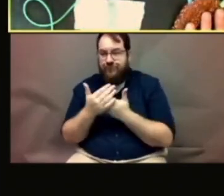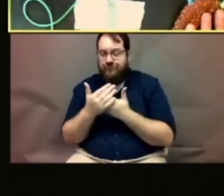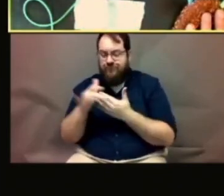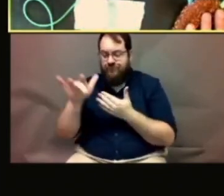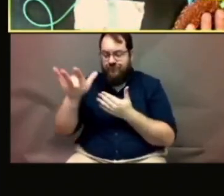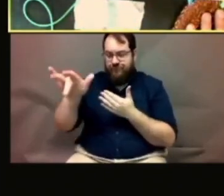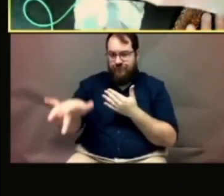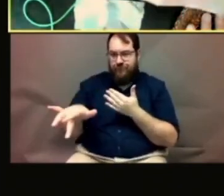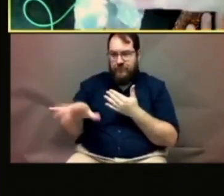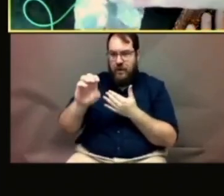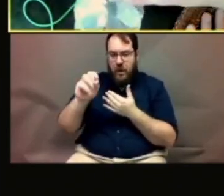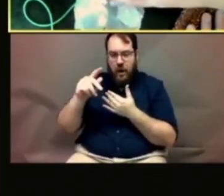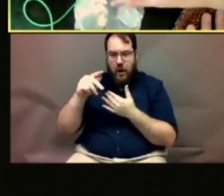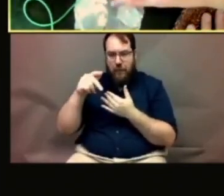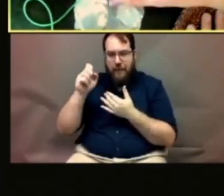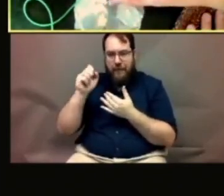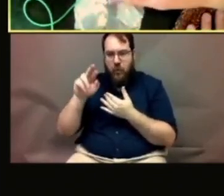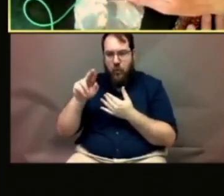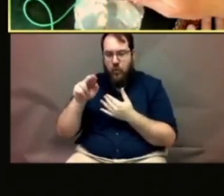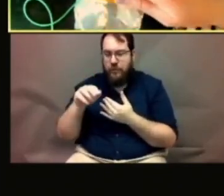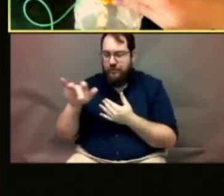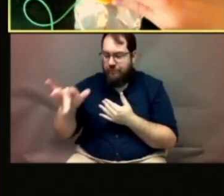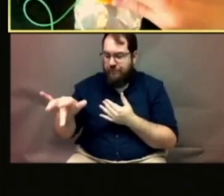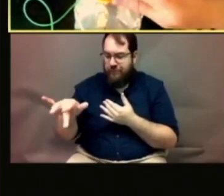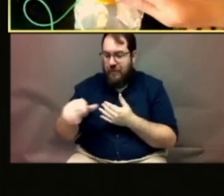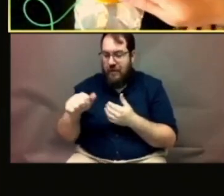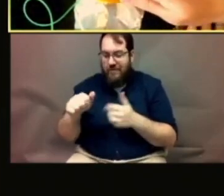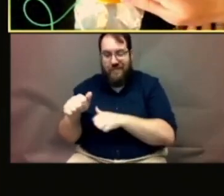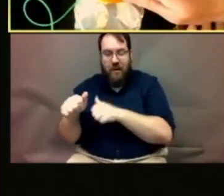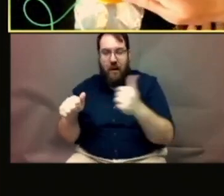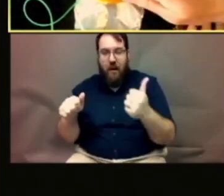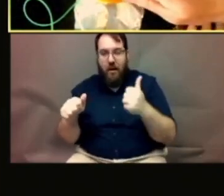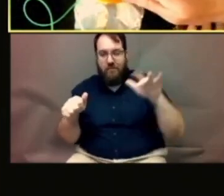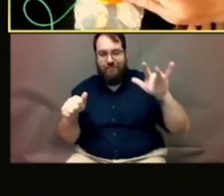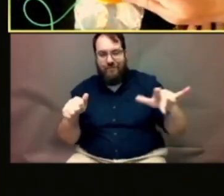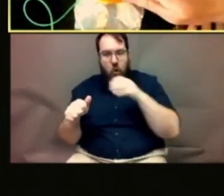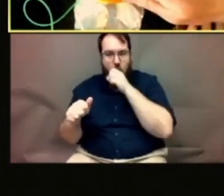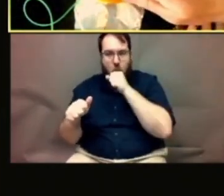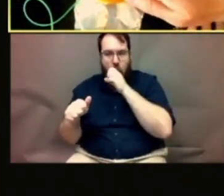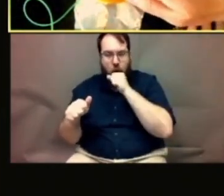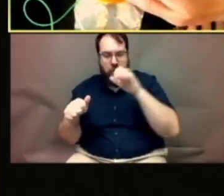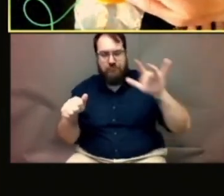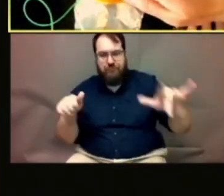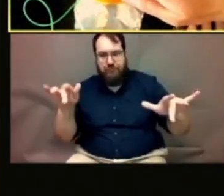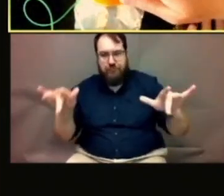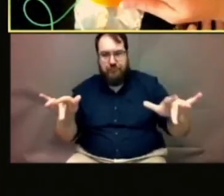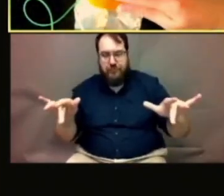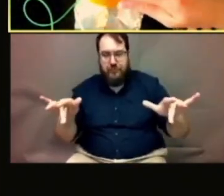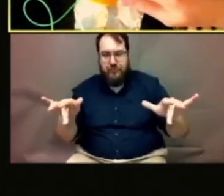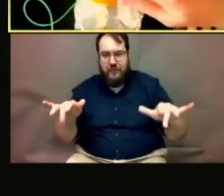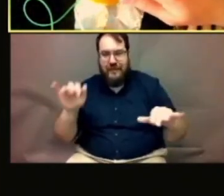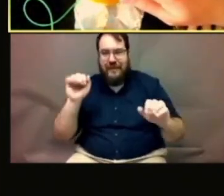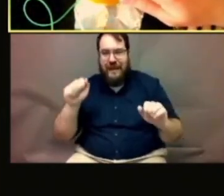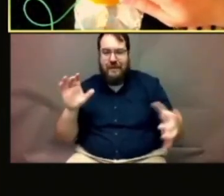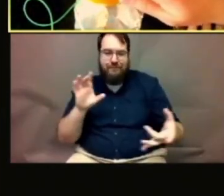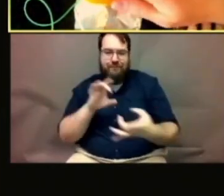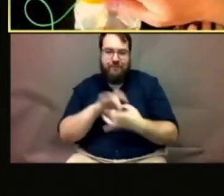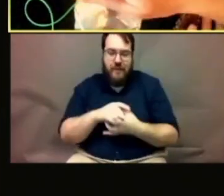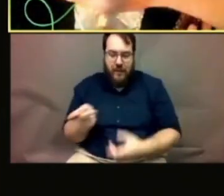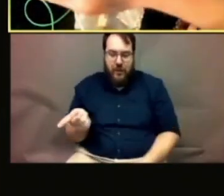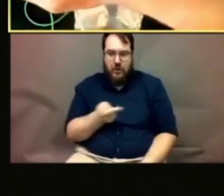thing, and another hand touching the orange, and now I'm going to bridge the connection between the orange and each of